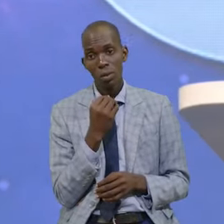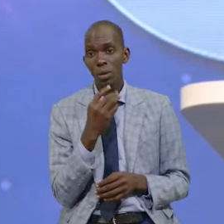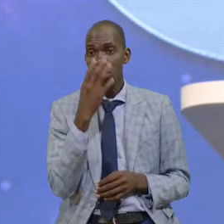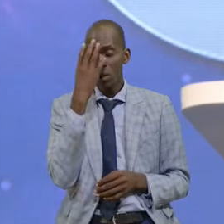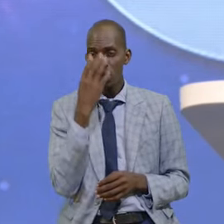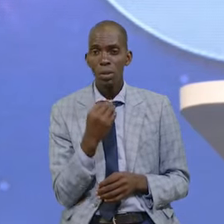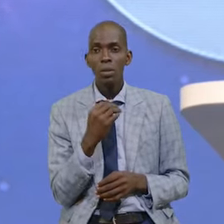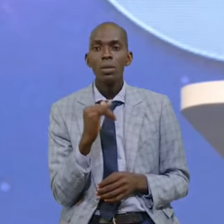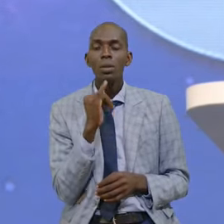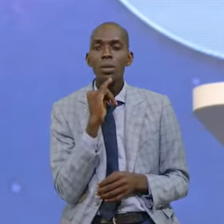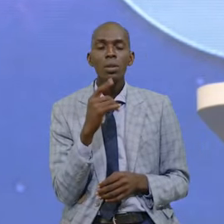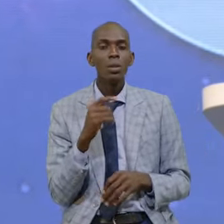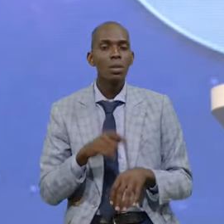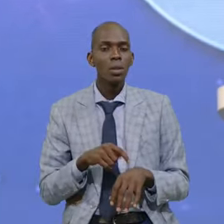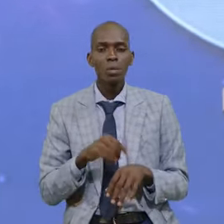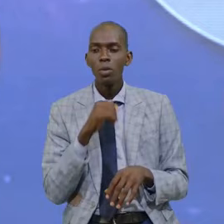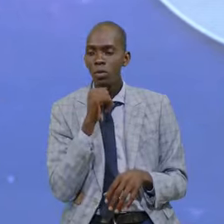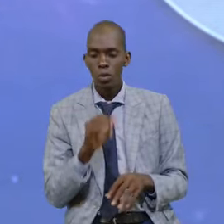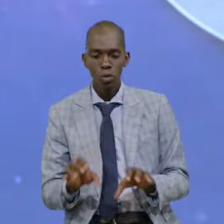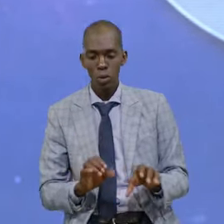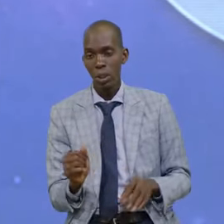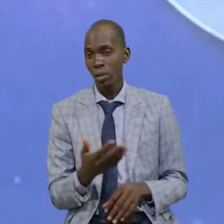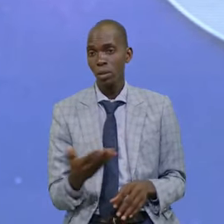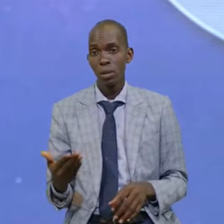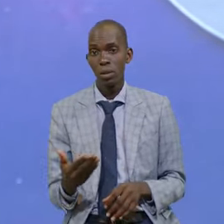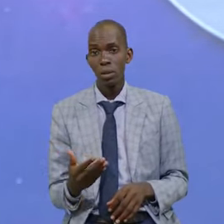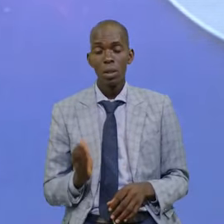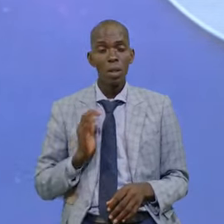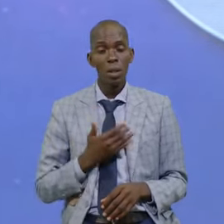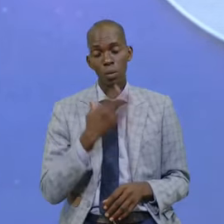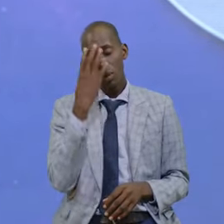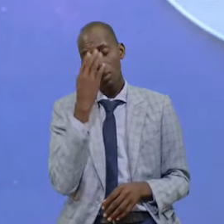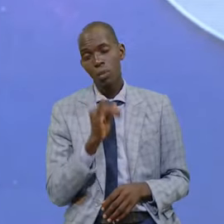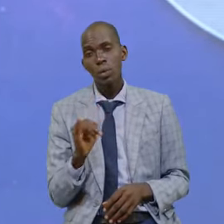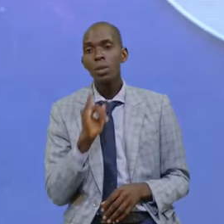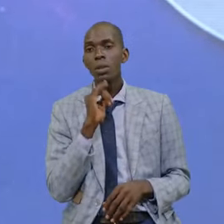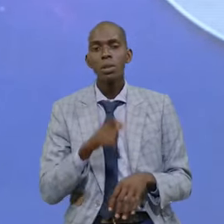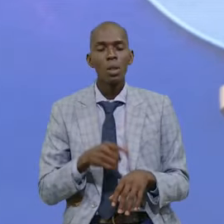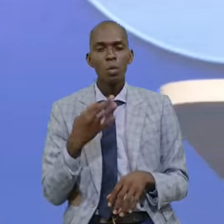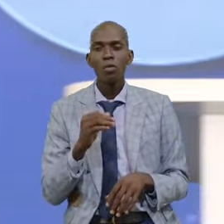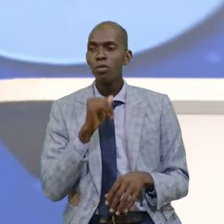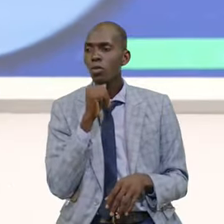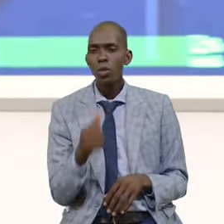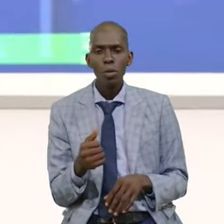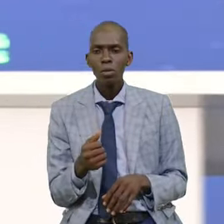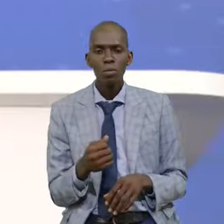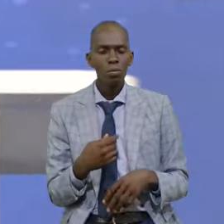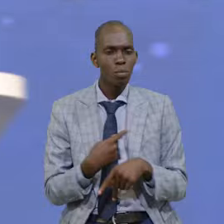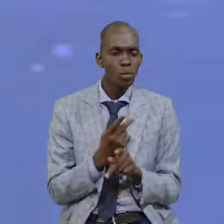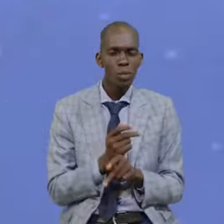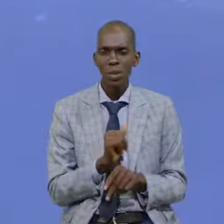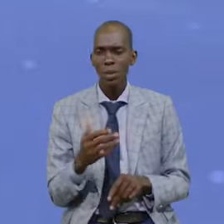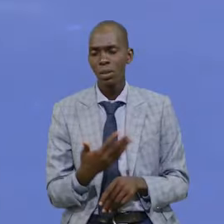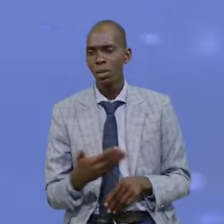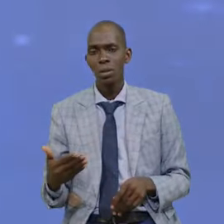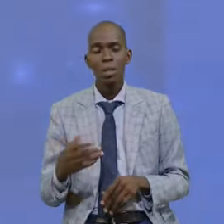of inactivity. And sleep is a time of no production. And sleep is the